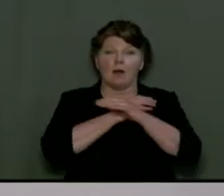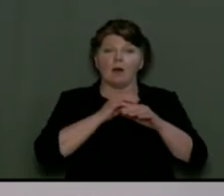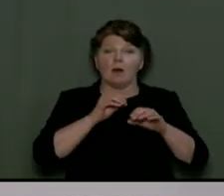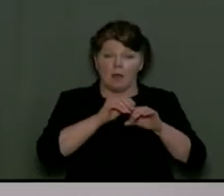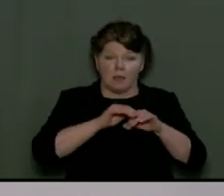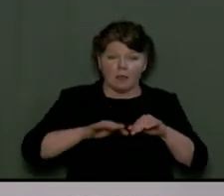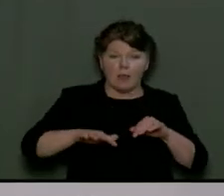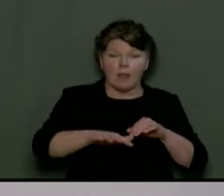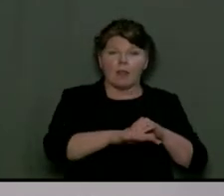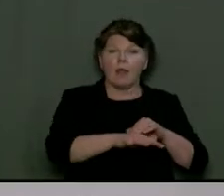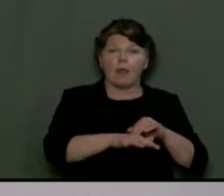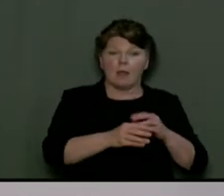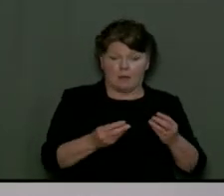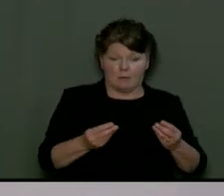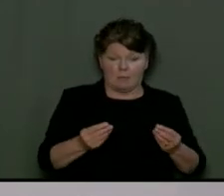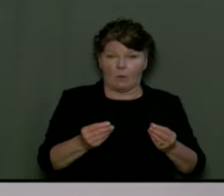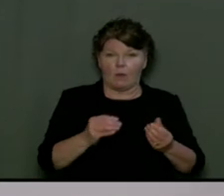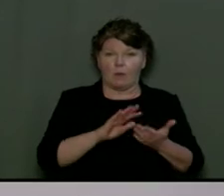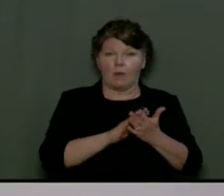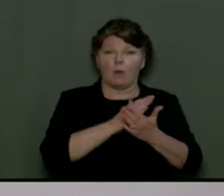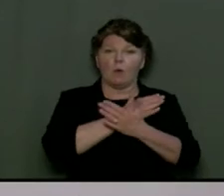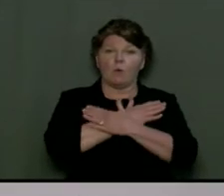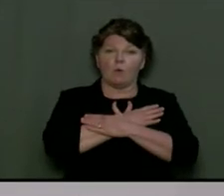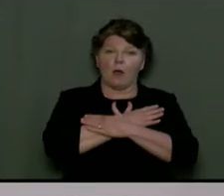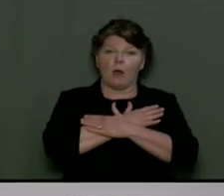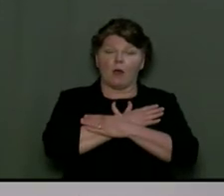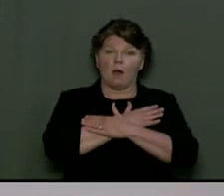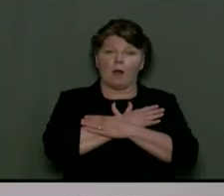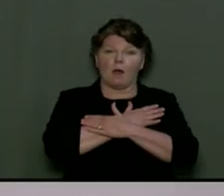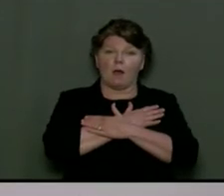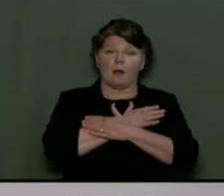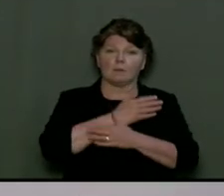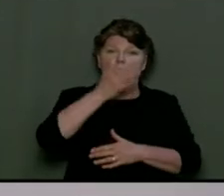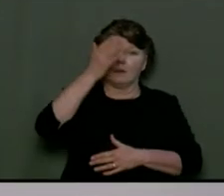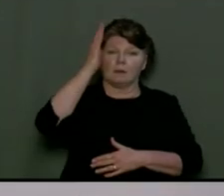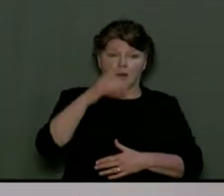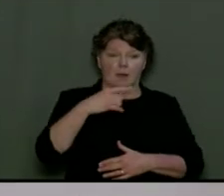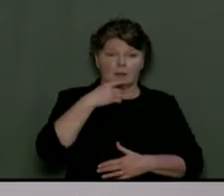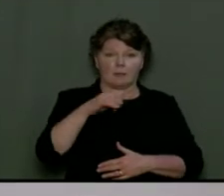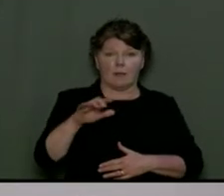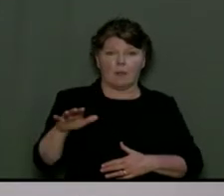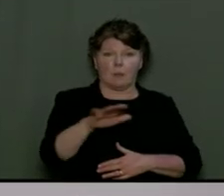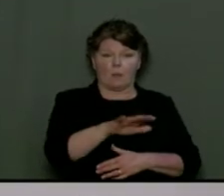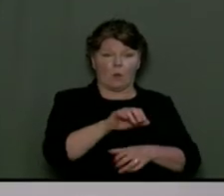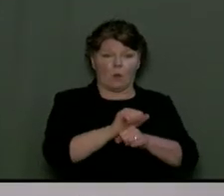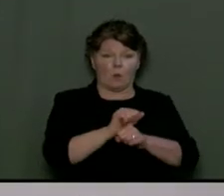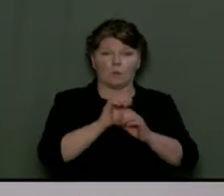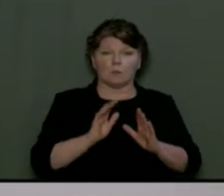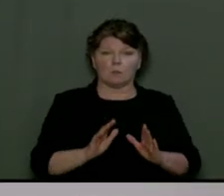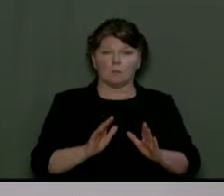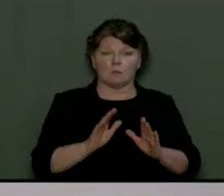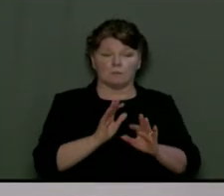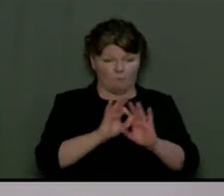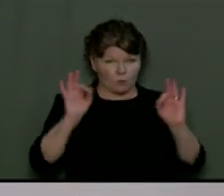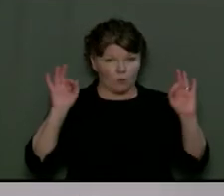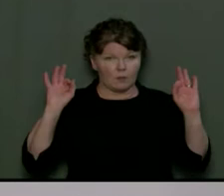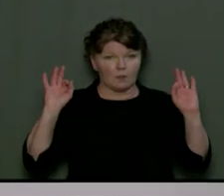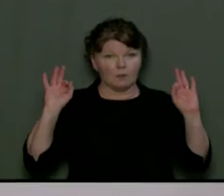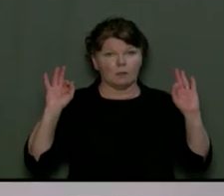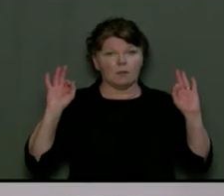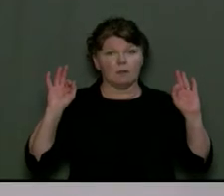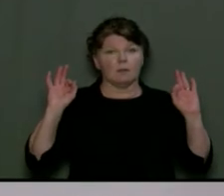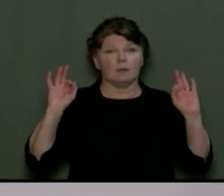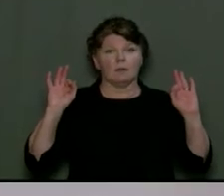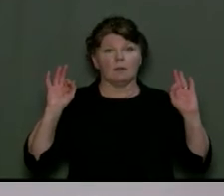rest. And God said that indentured servants were also to be set free, so they got